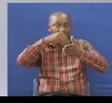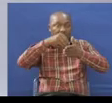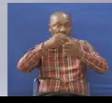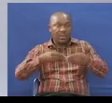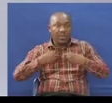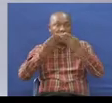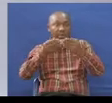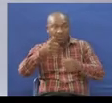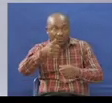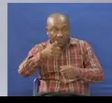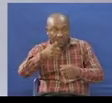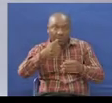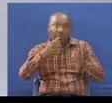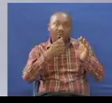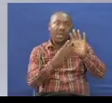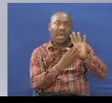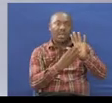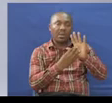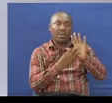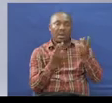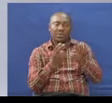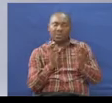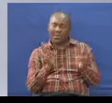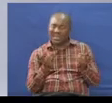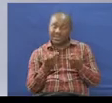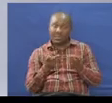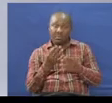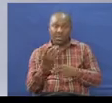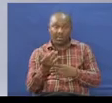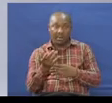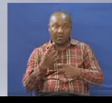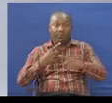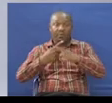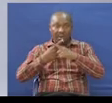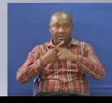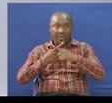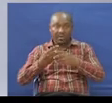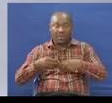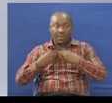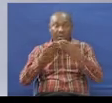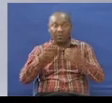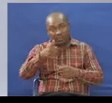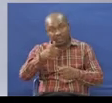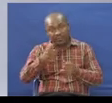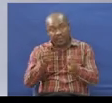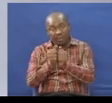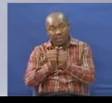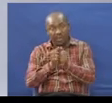they will give you 9. And also the same numbers, if you multiply them, they will give